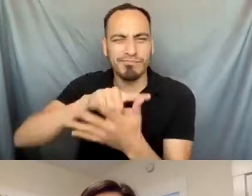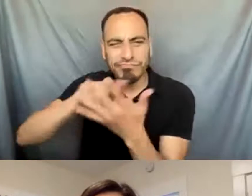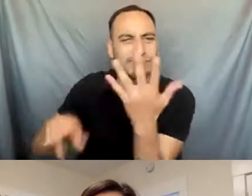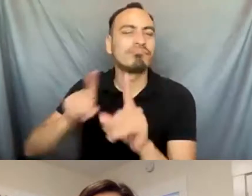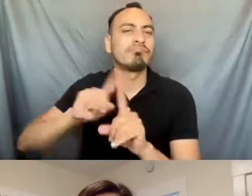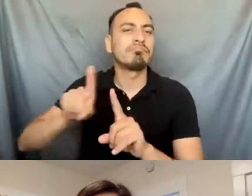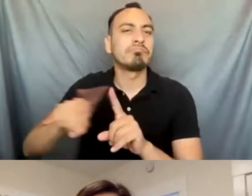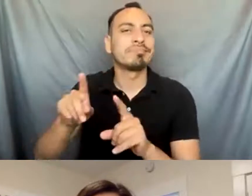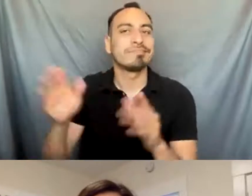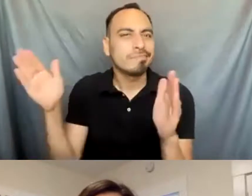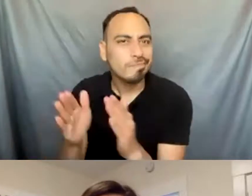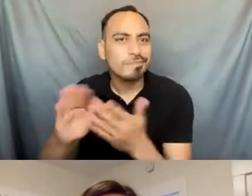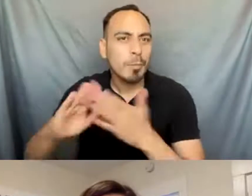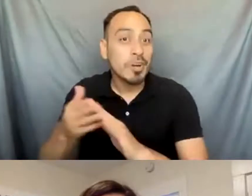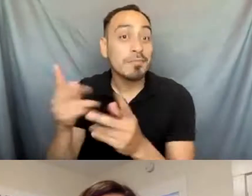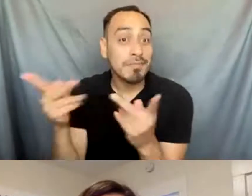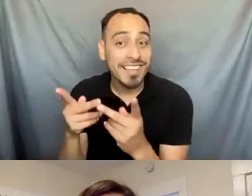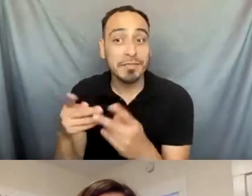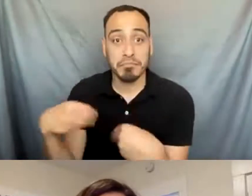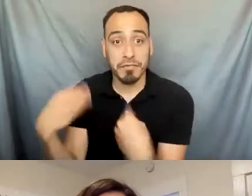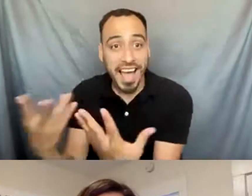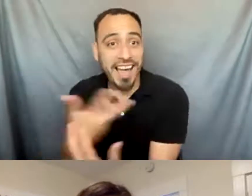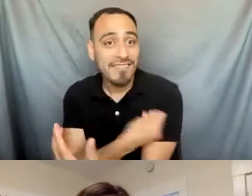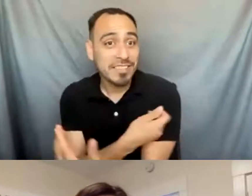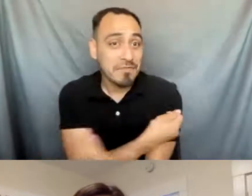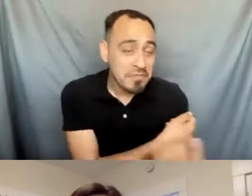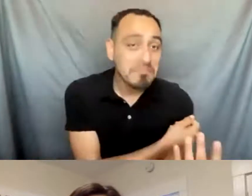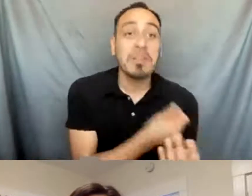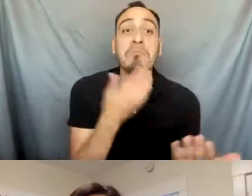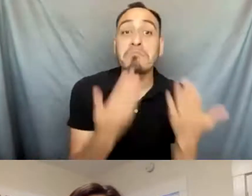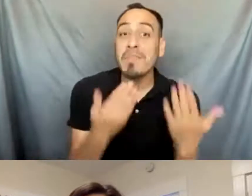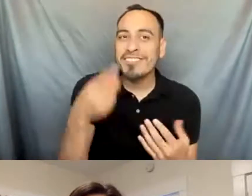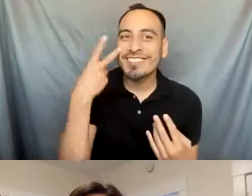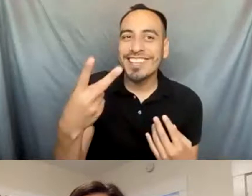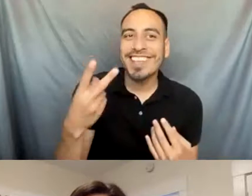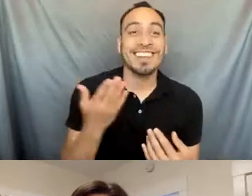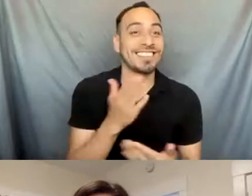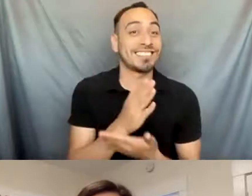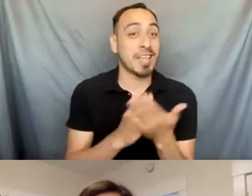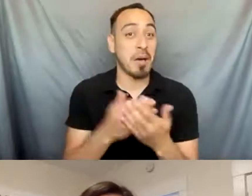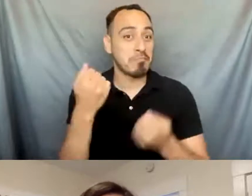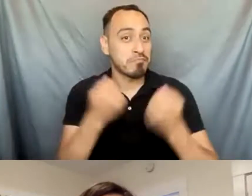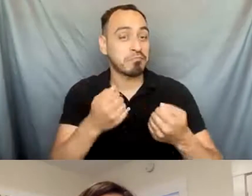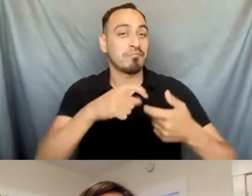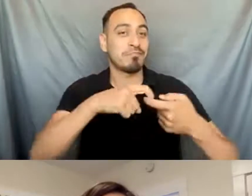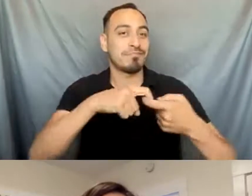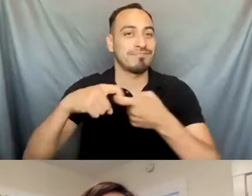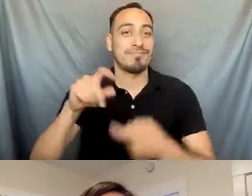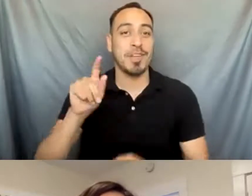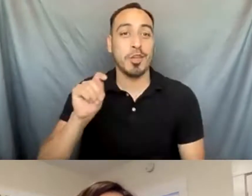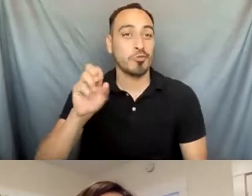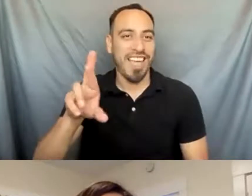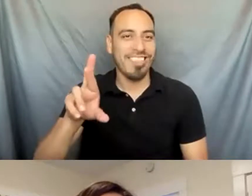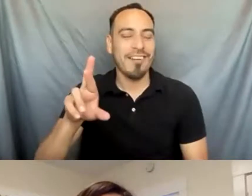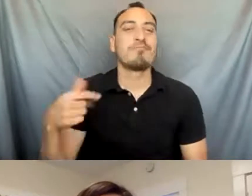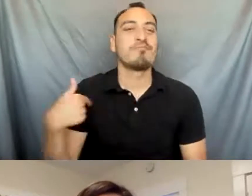were able to obtain 2 response trailers. And so we do take those to some events, and it really makes it nice for the team that's working there. And